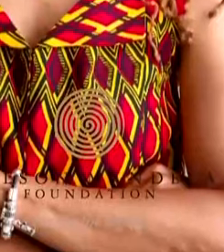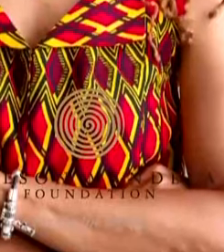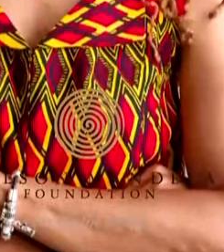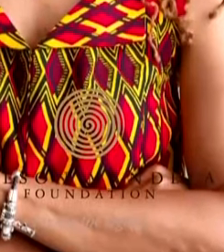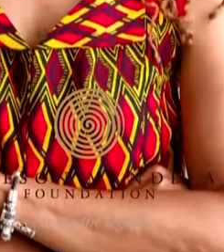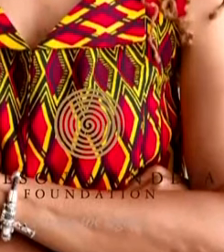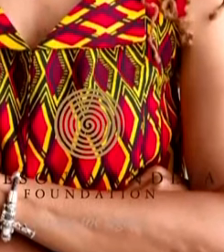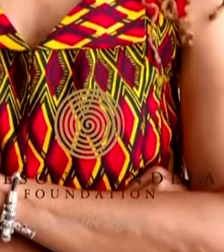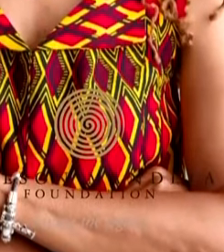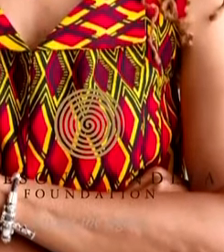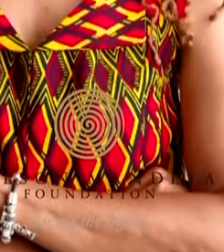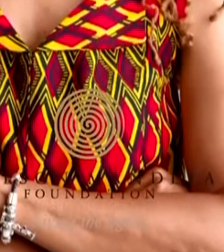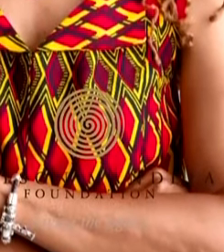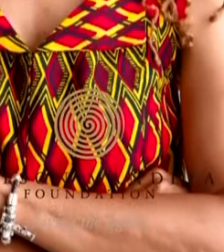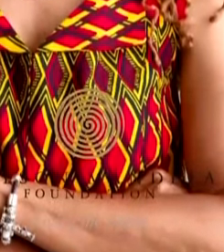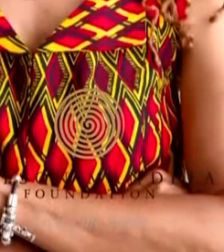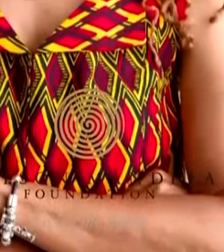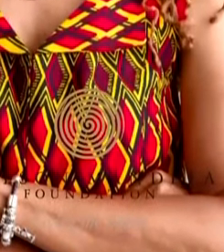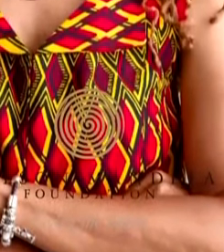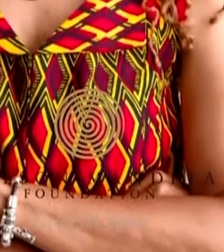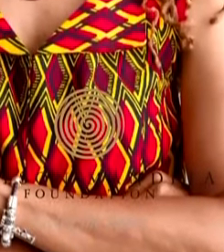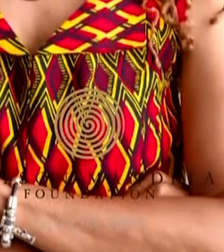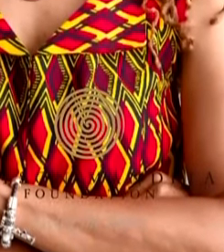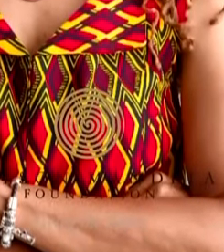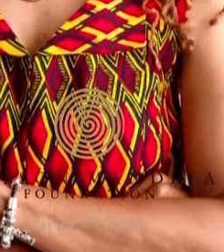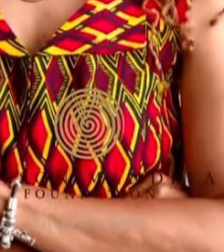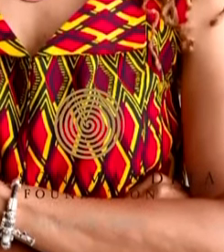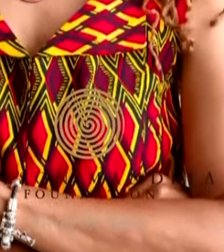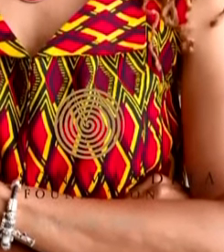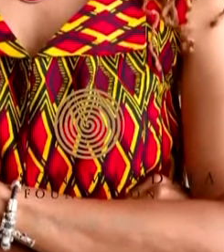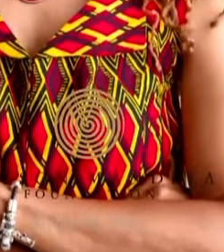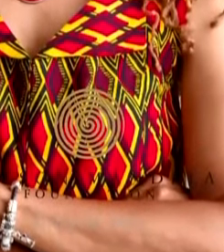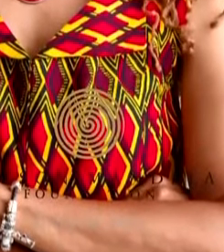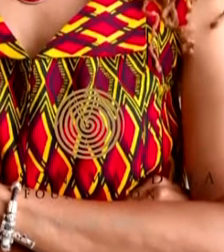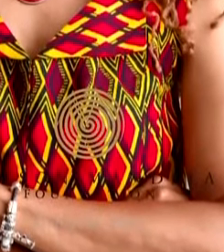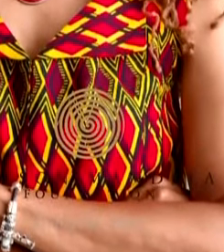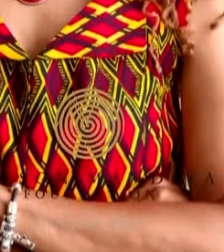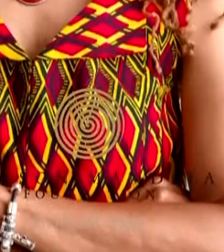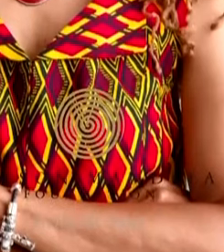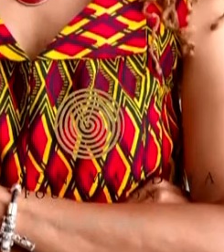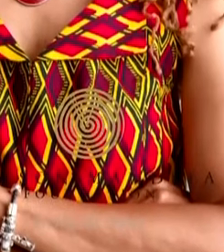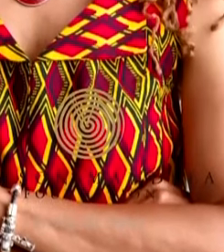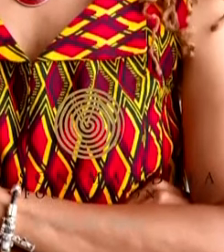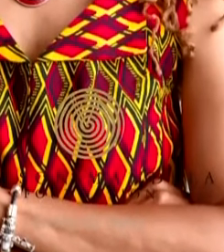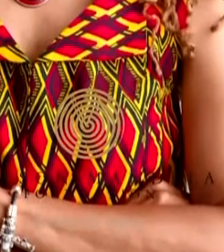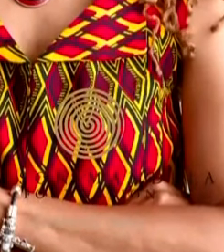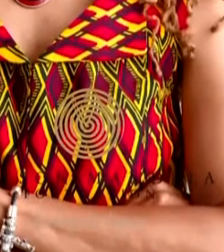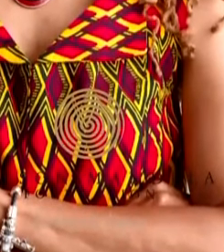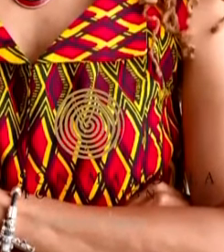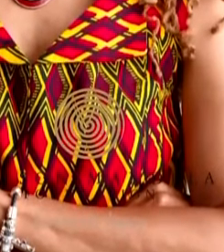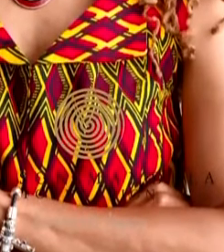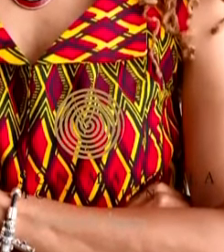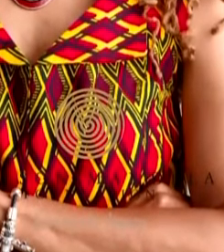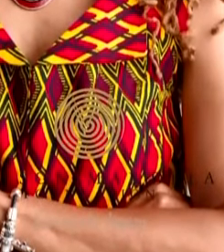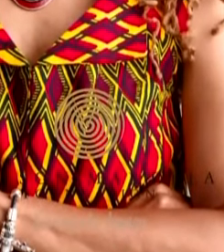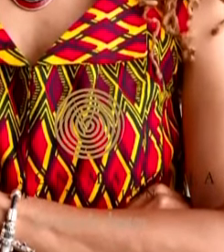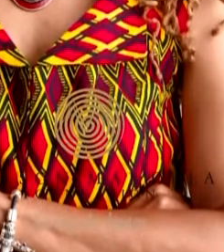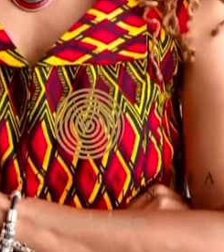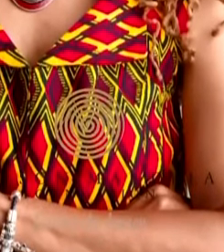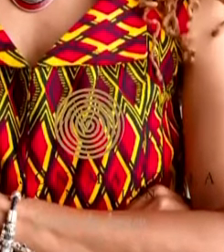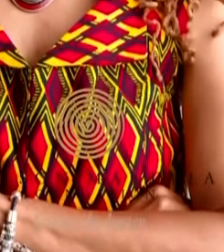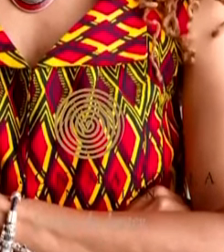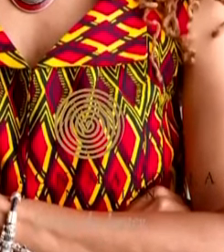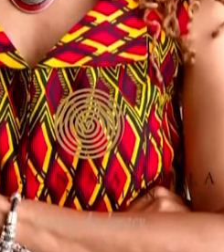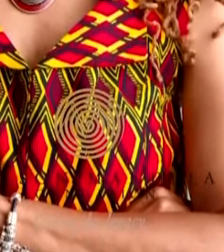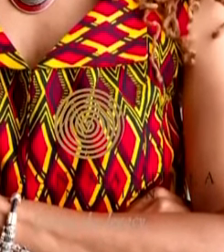to the use of the law for the public good. Currently, she advises, speaks, and writes on a broad range